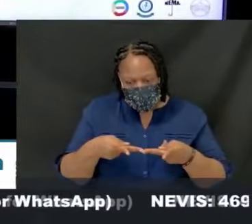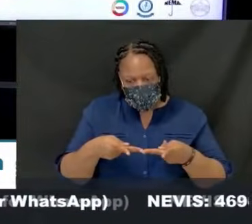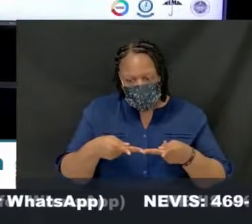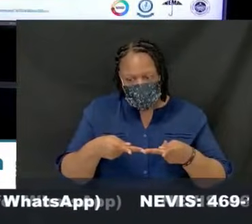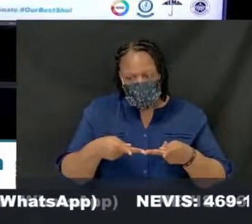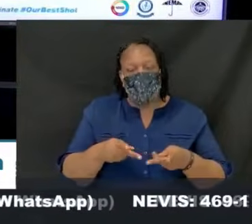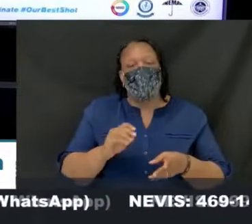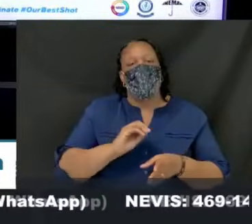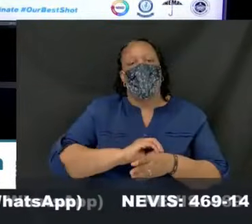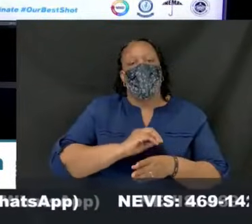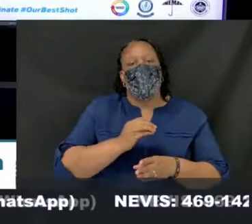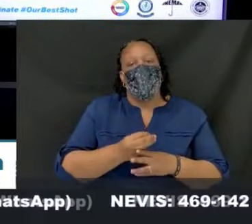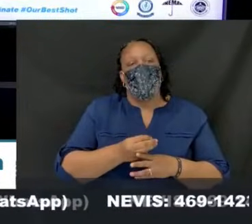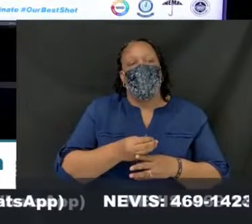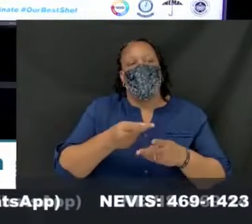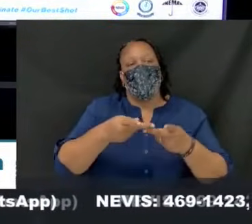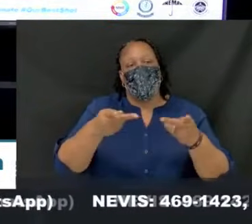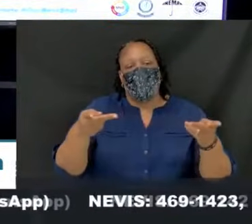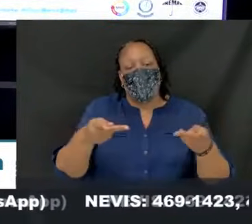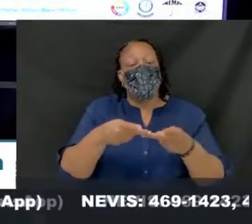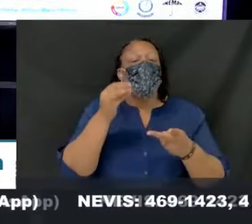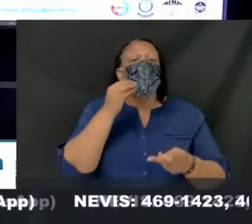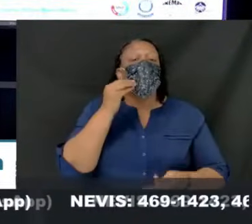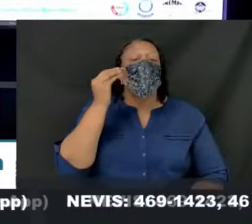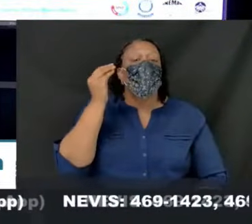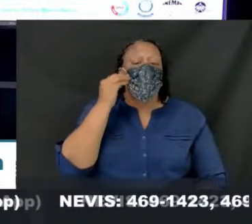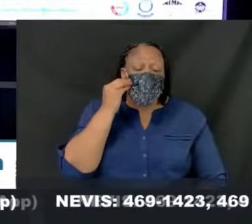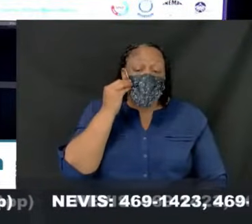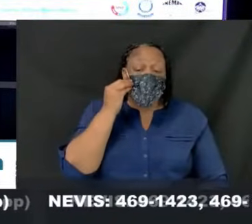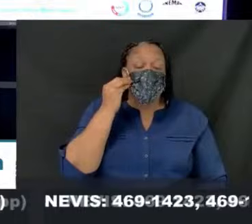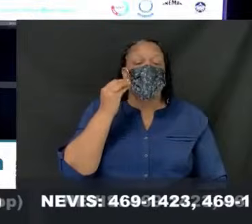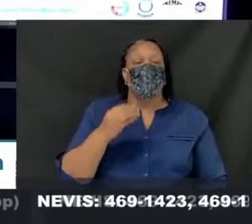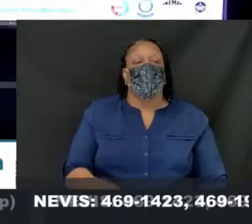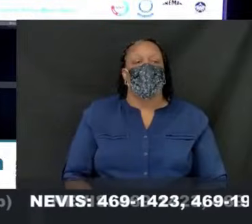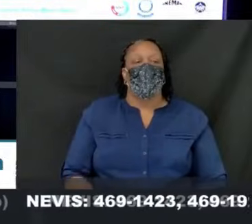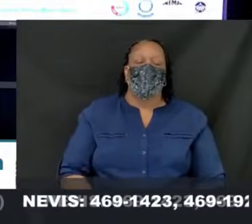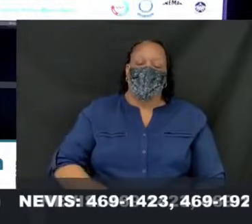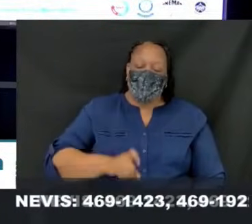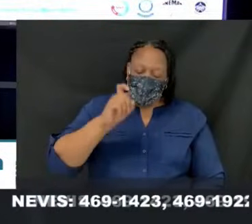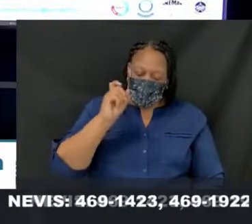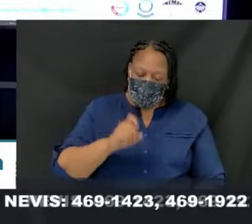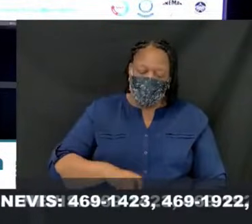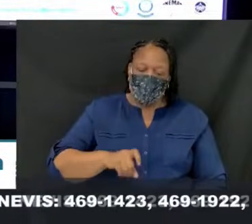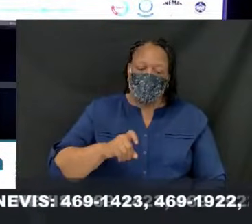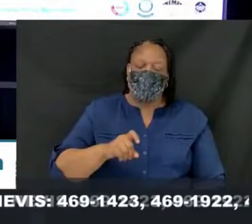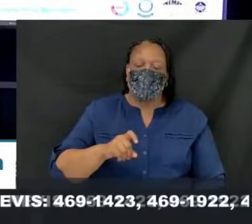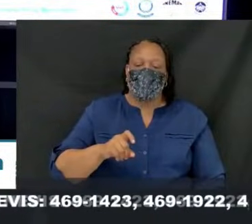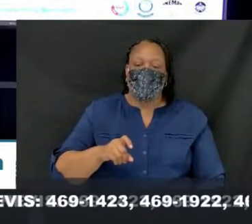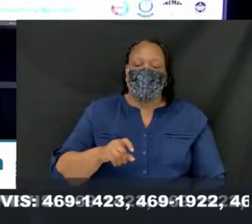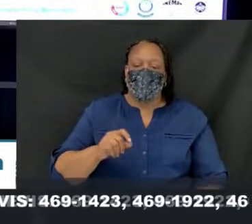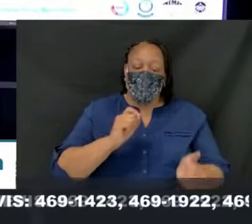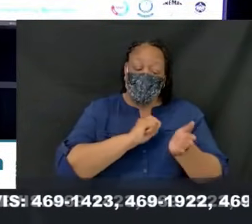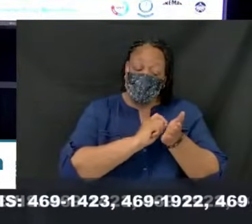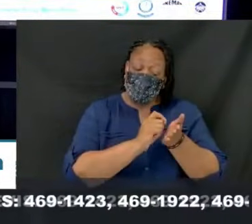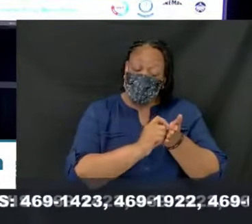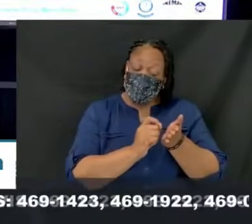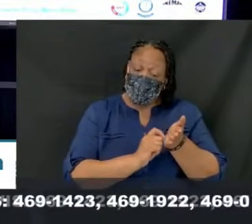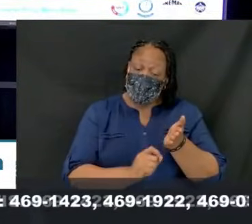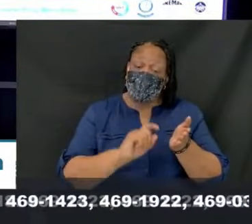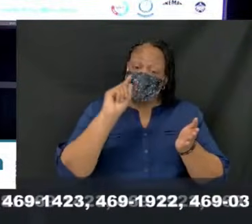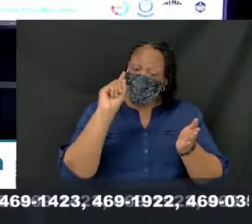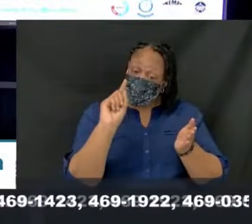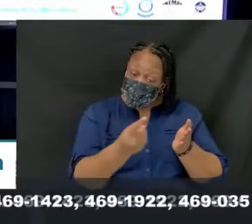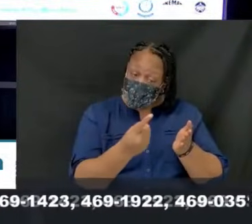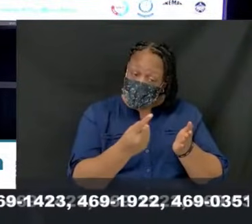residence, and such residence would have to be approved prior to have to be inspected